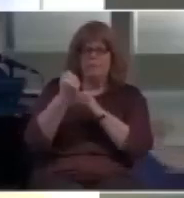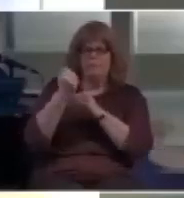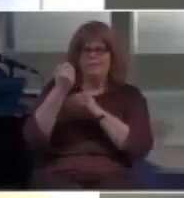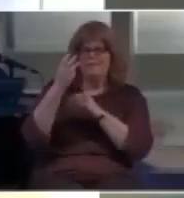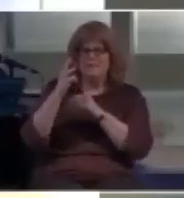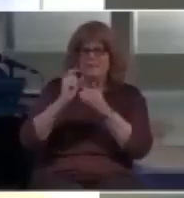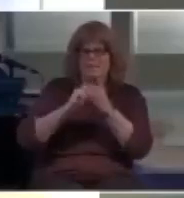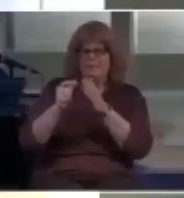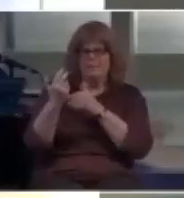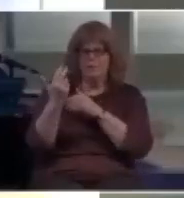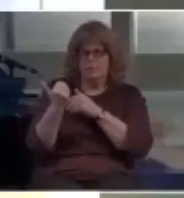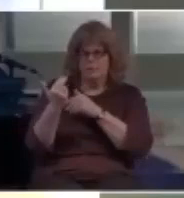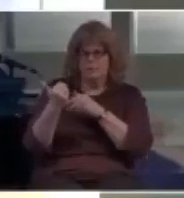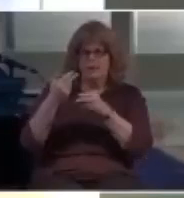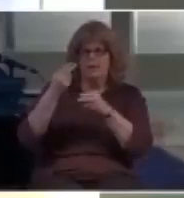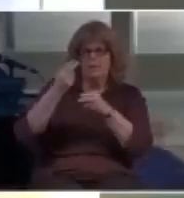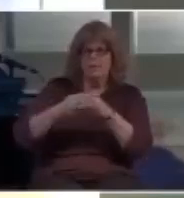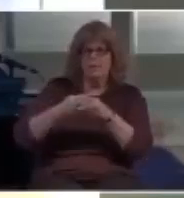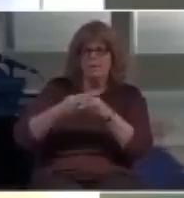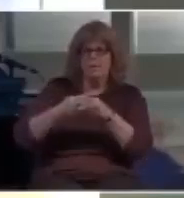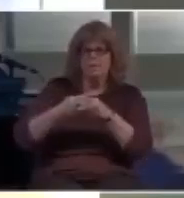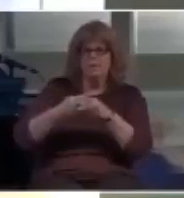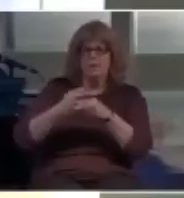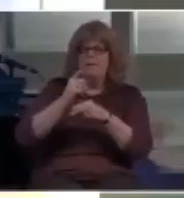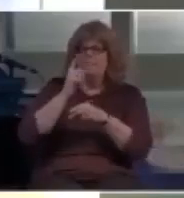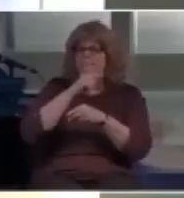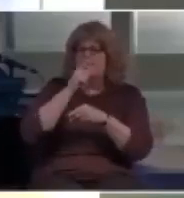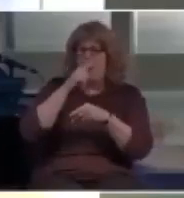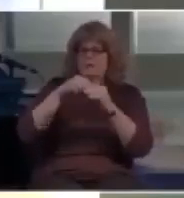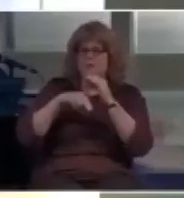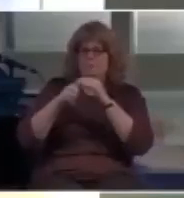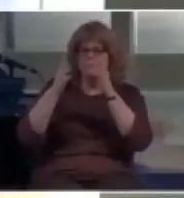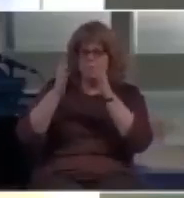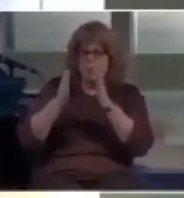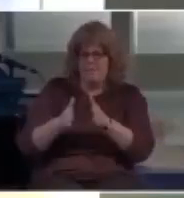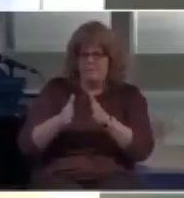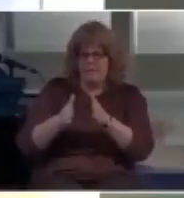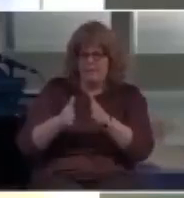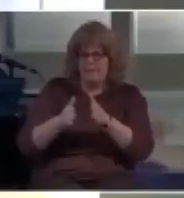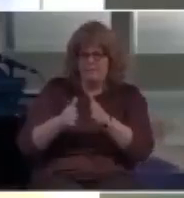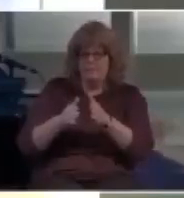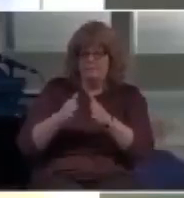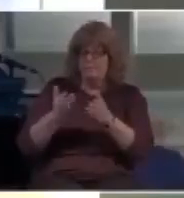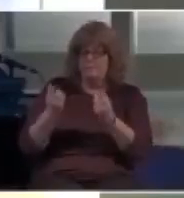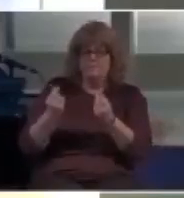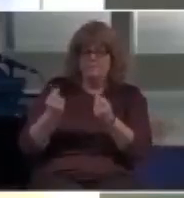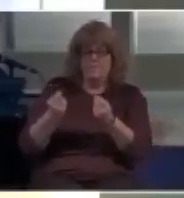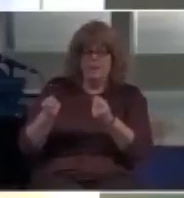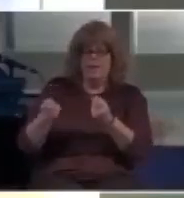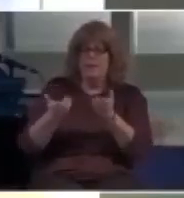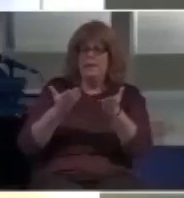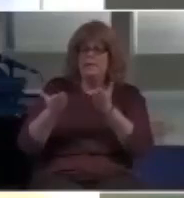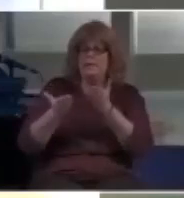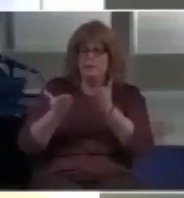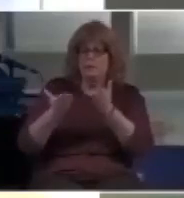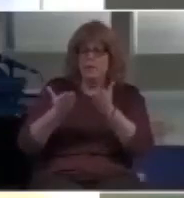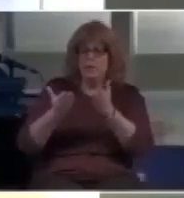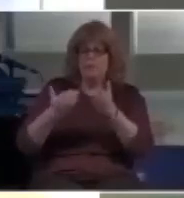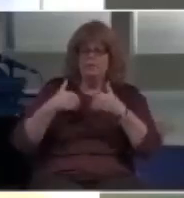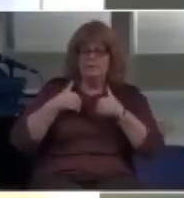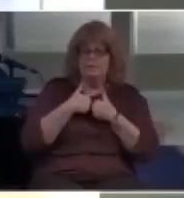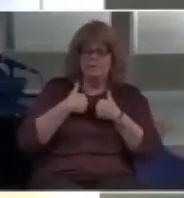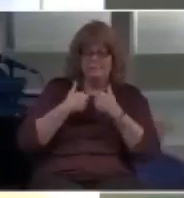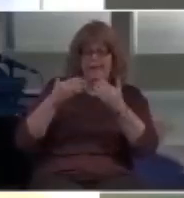verse 13, he's referred to as the false prophet. And he serves the beast from the sea. He serves